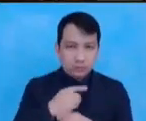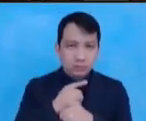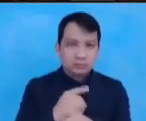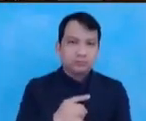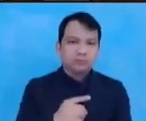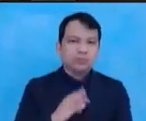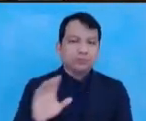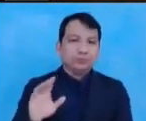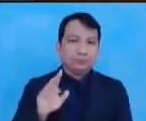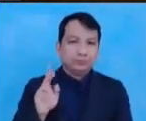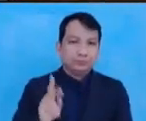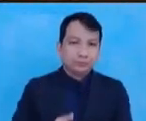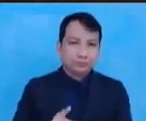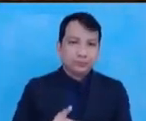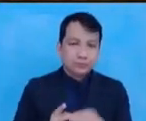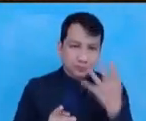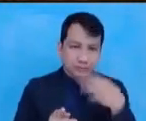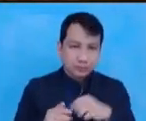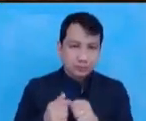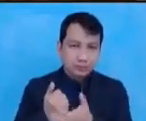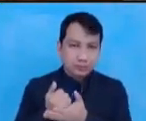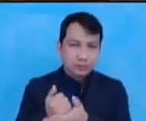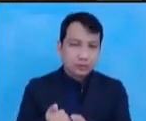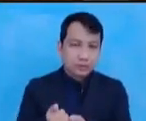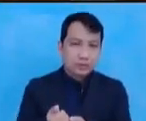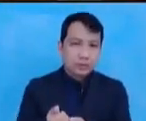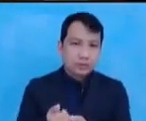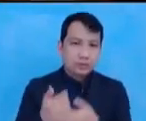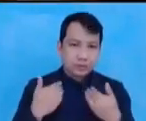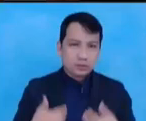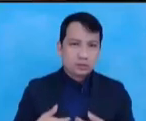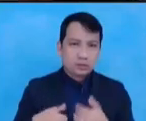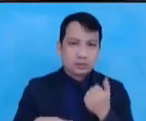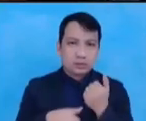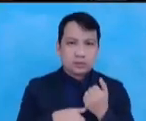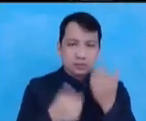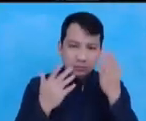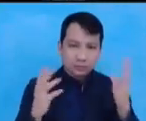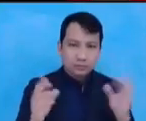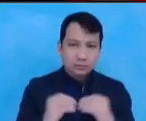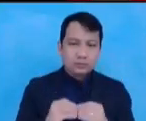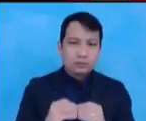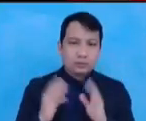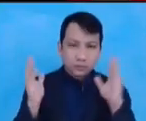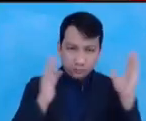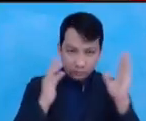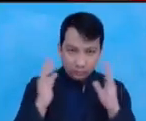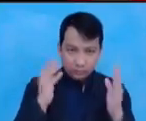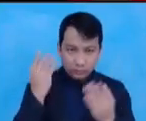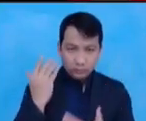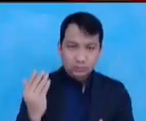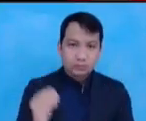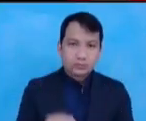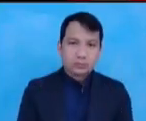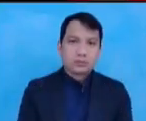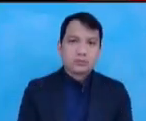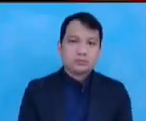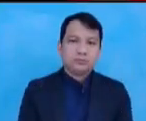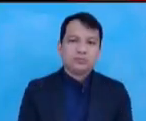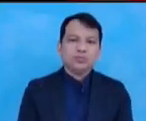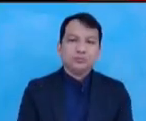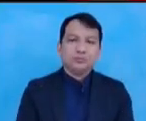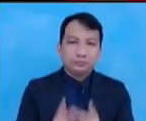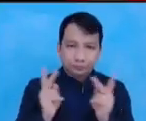bansa, makatutulong din ito sa humanitarian assistance and disaster response. They can be venues for